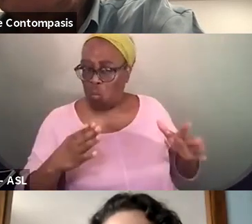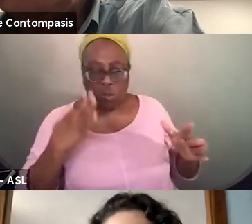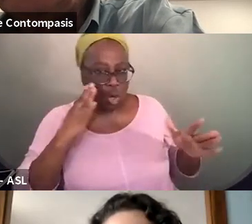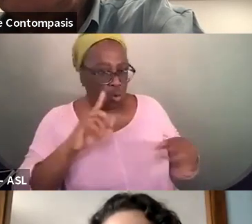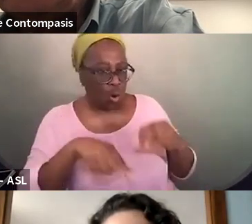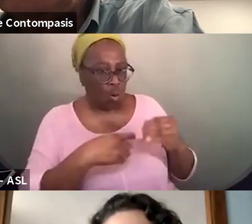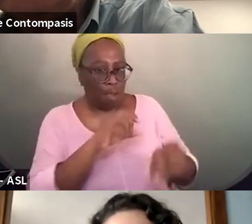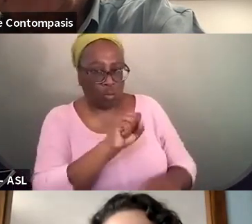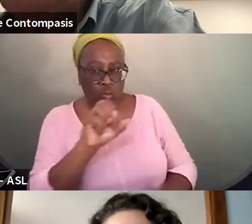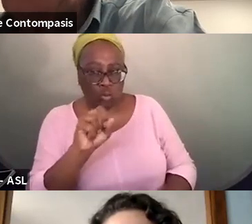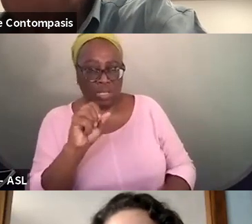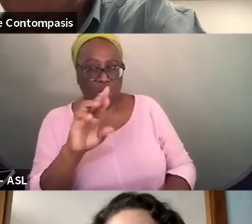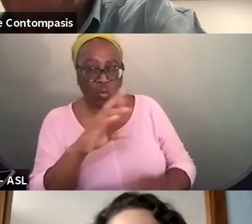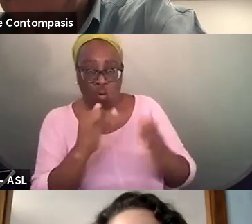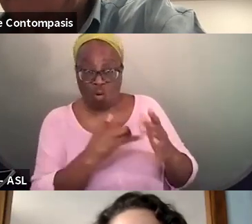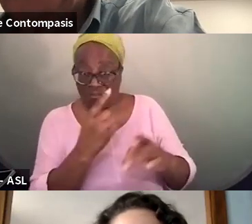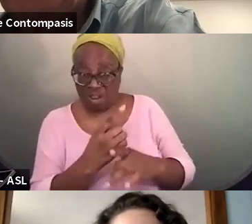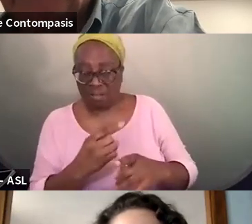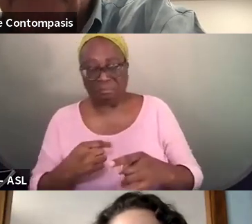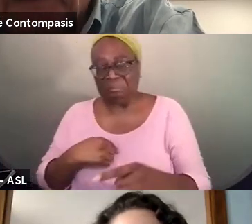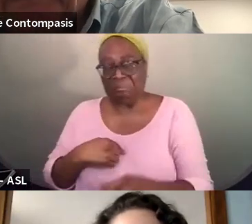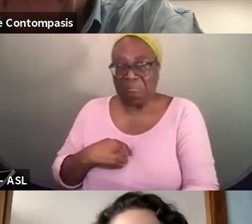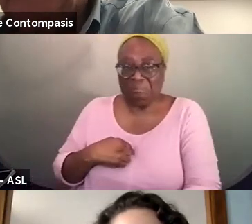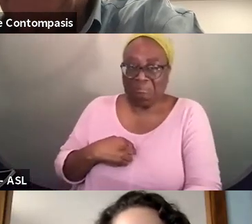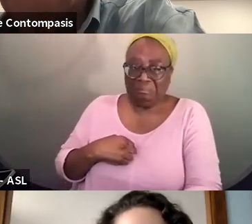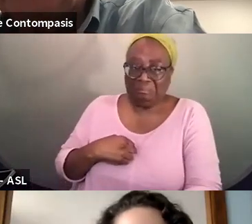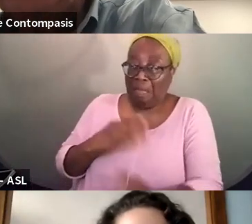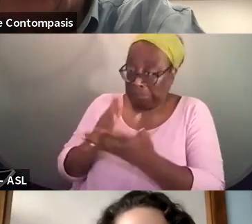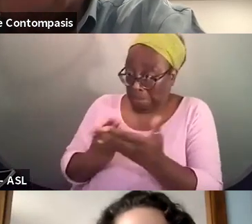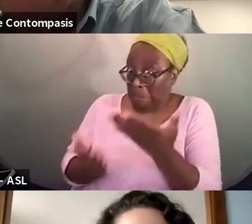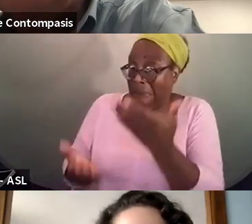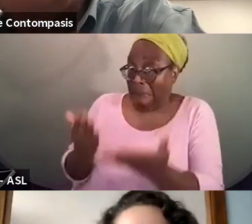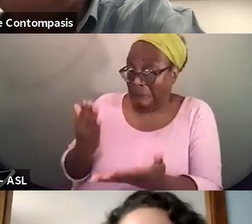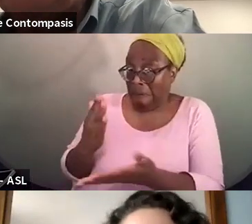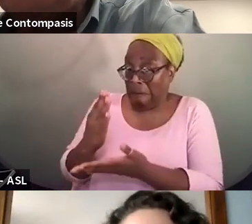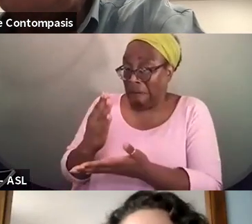or science. I don't believe some may, others may not.